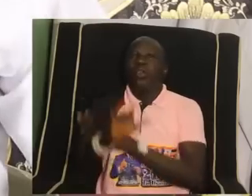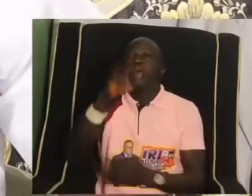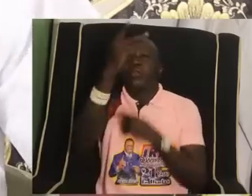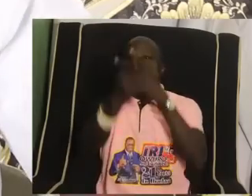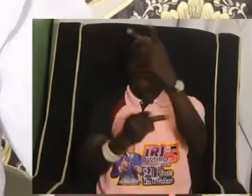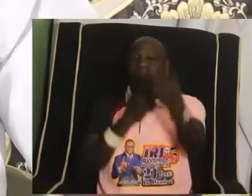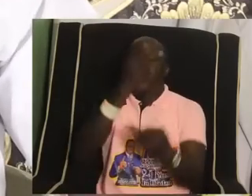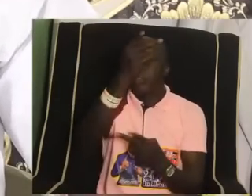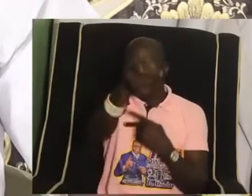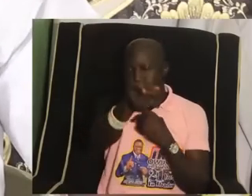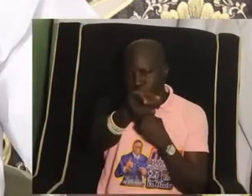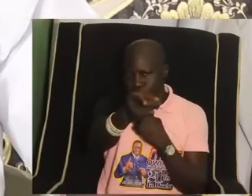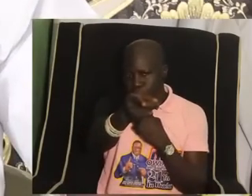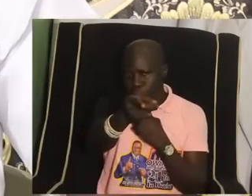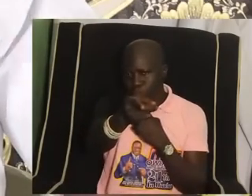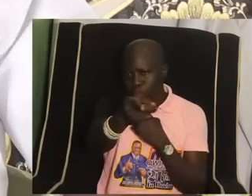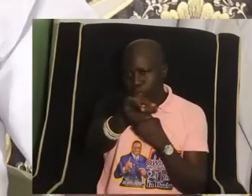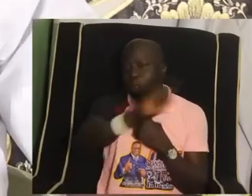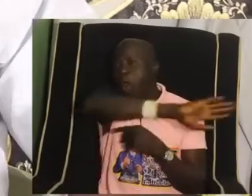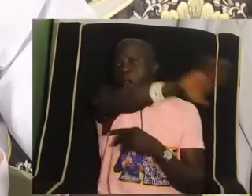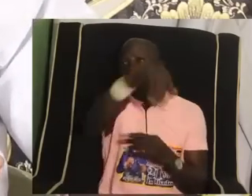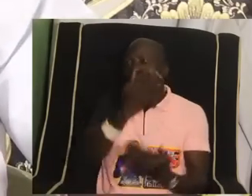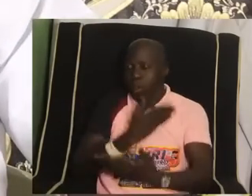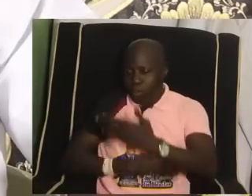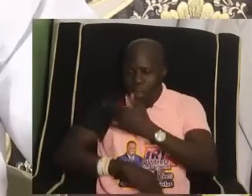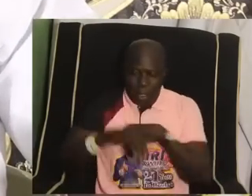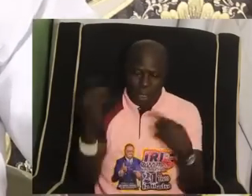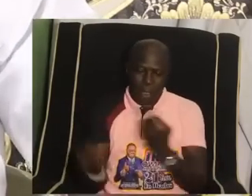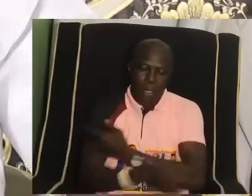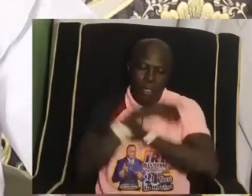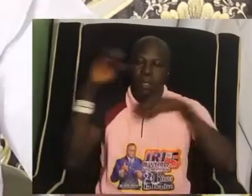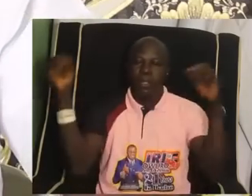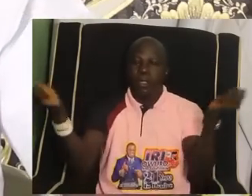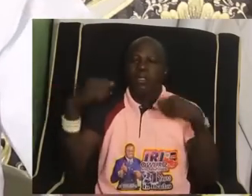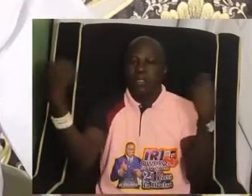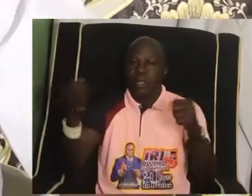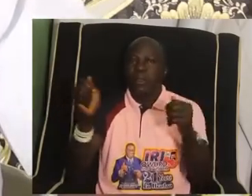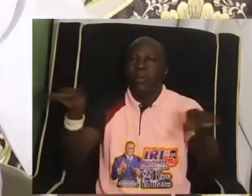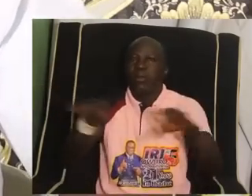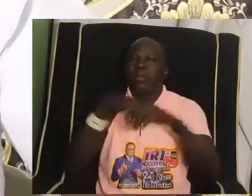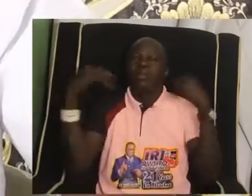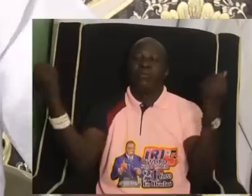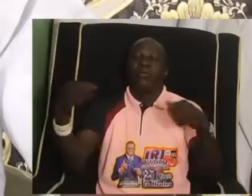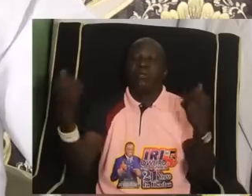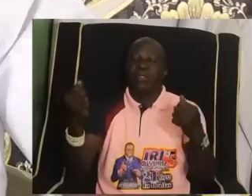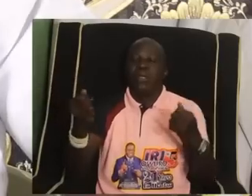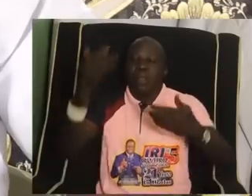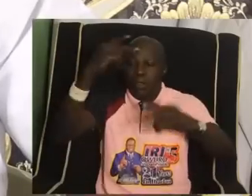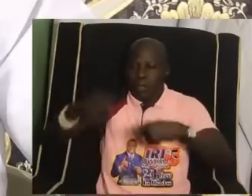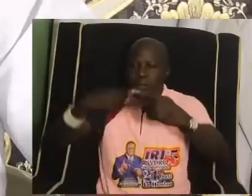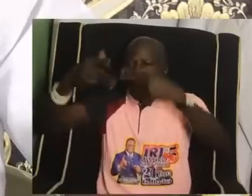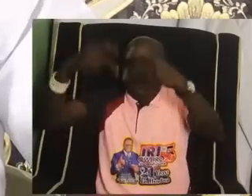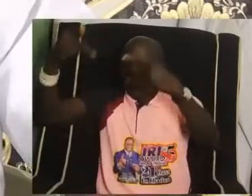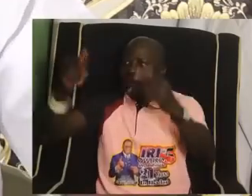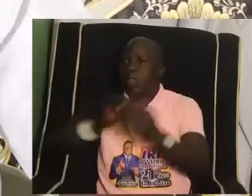owo. Amen. God will visit you. Gbogbo eyan lojo bi oni. Oh, to the brother celebrate. Only wedding anniversary. People celebrating wedding anniversary. Only graduation.